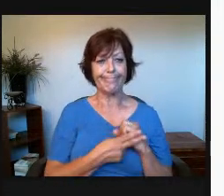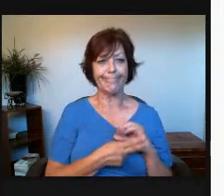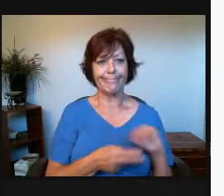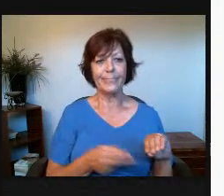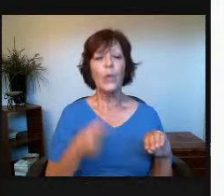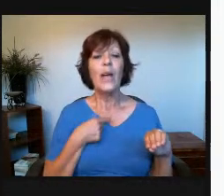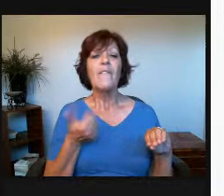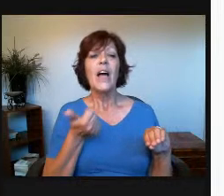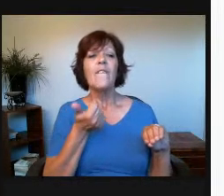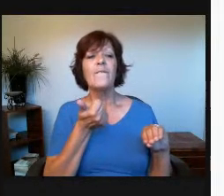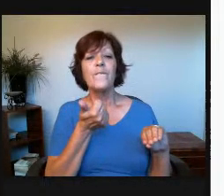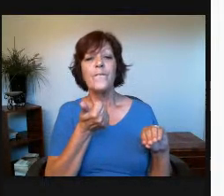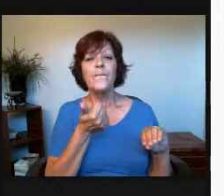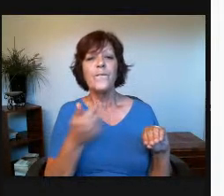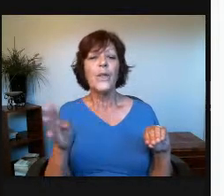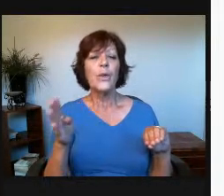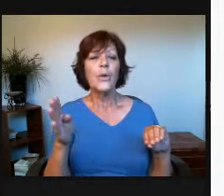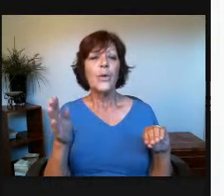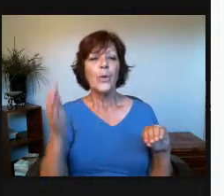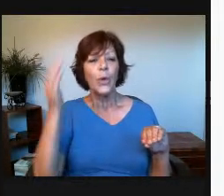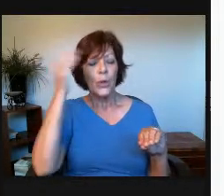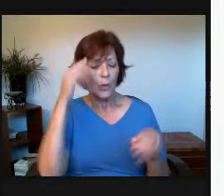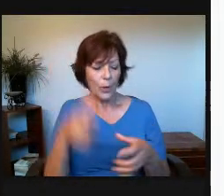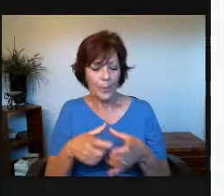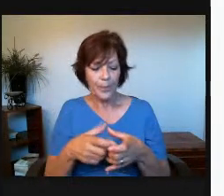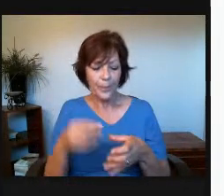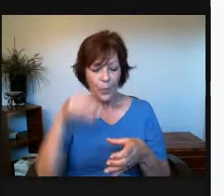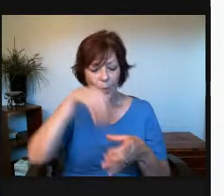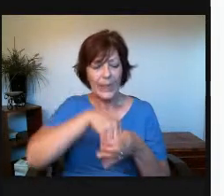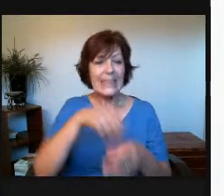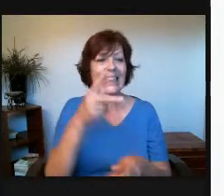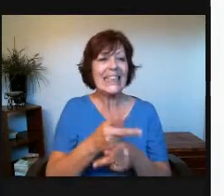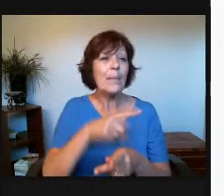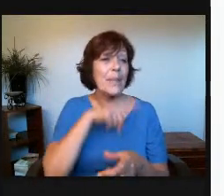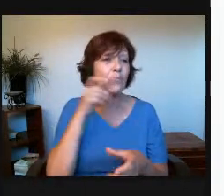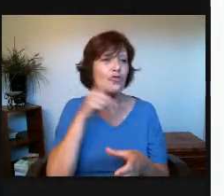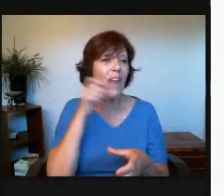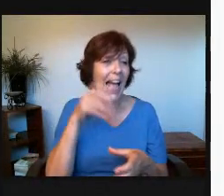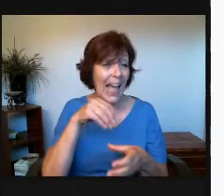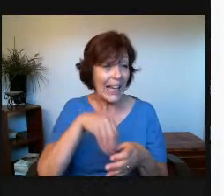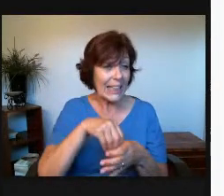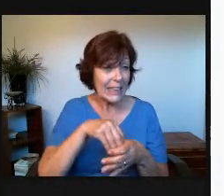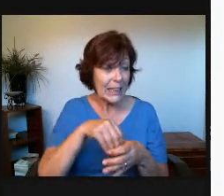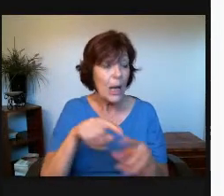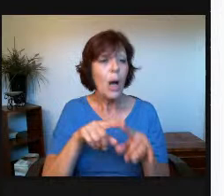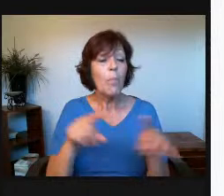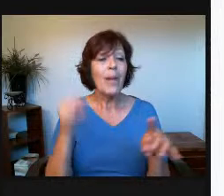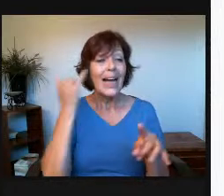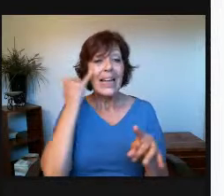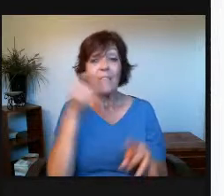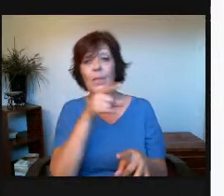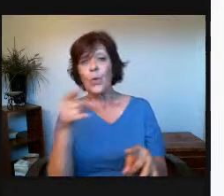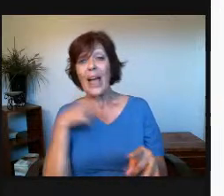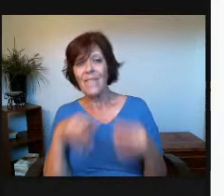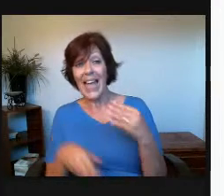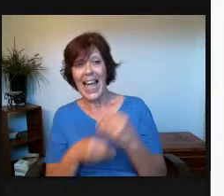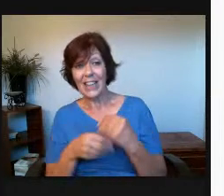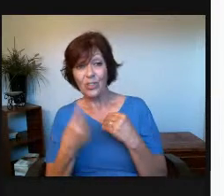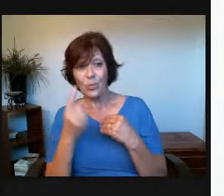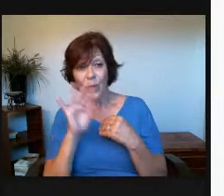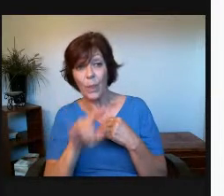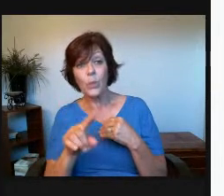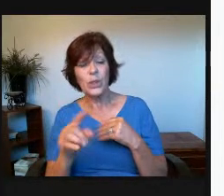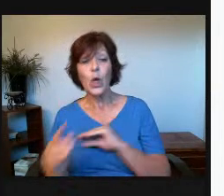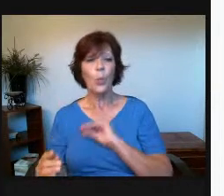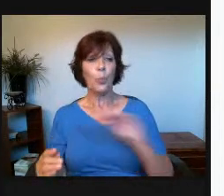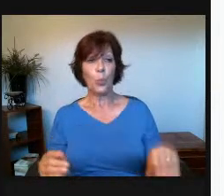of those that have the desiccants in them to help keep them dry. But please, if you have an extra one of those, put